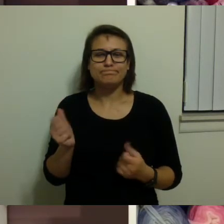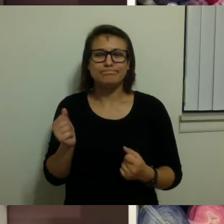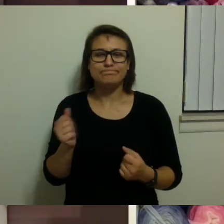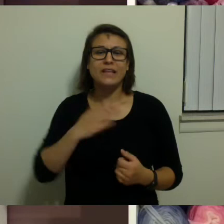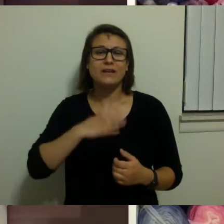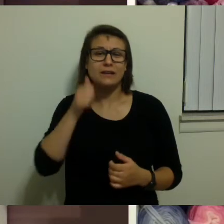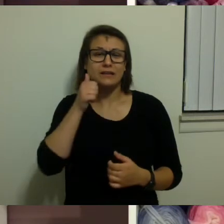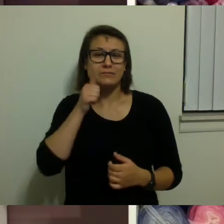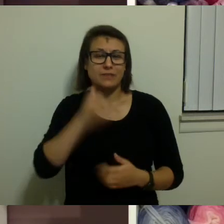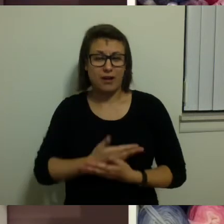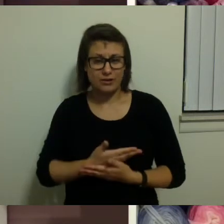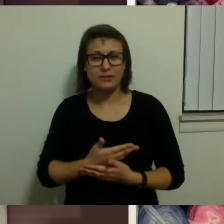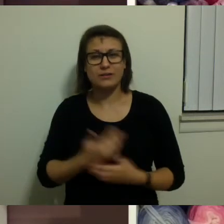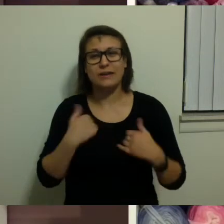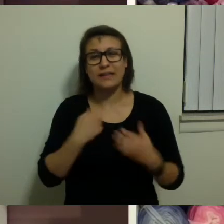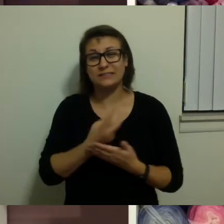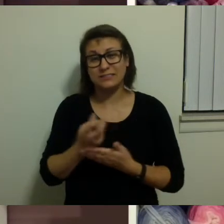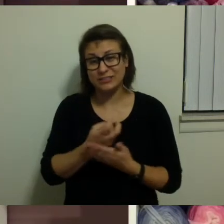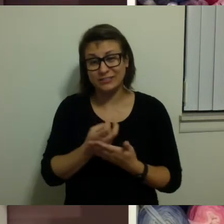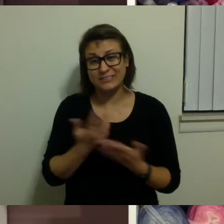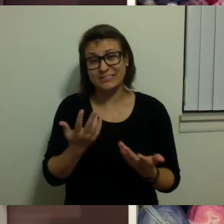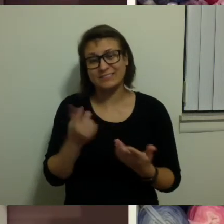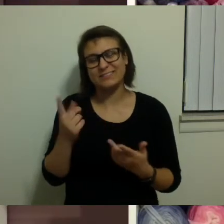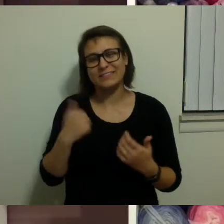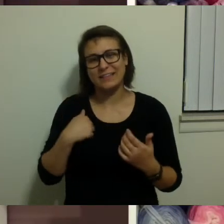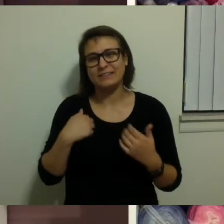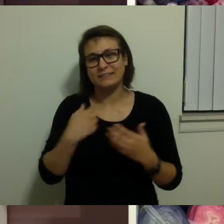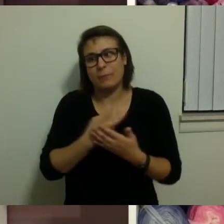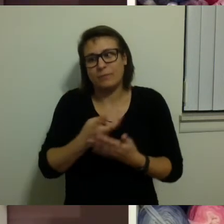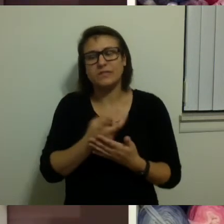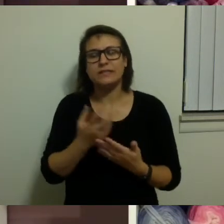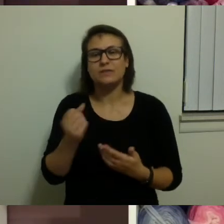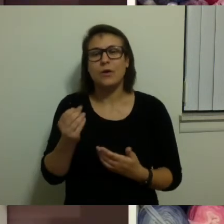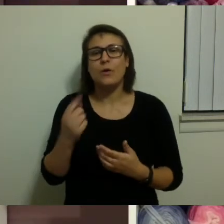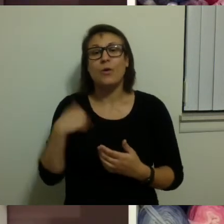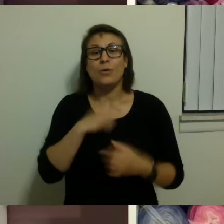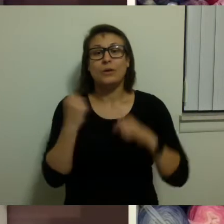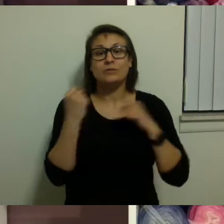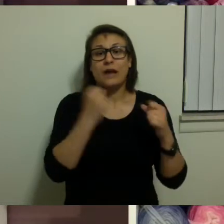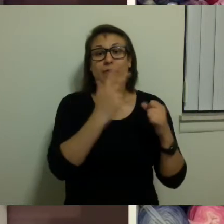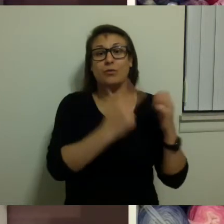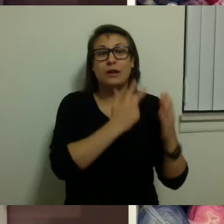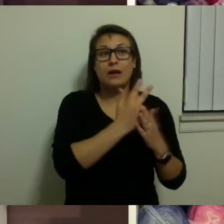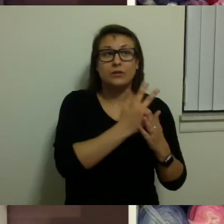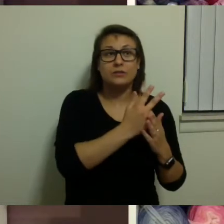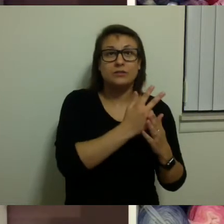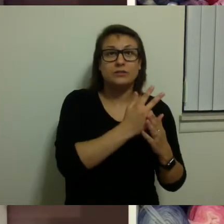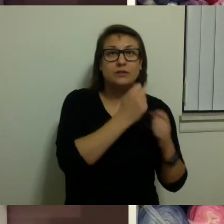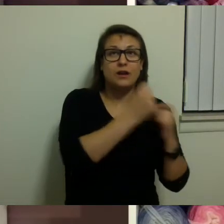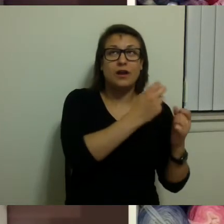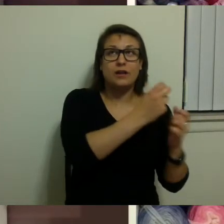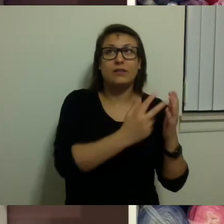my daughter has seizures. She has epilepsy. So we had to drive 3 hours one way and